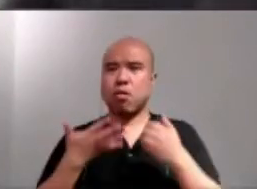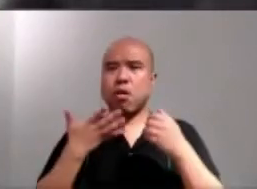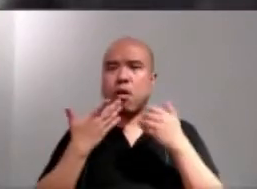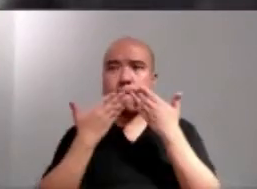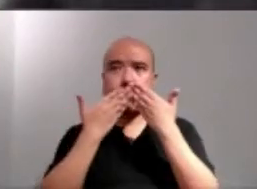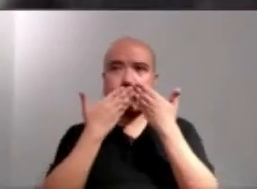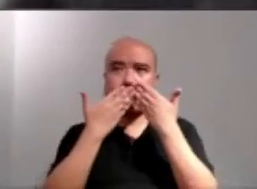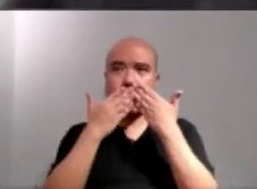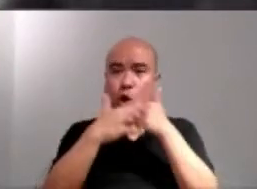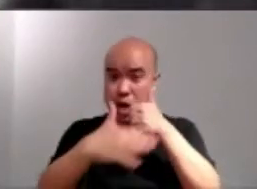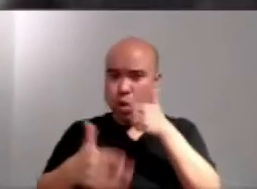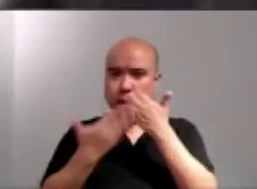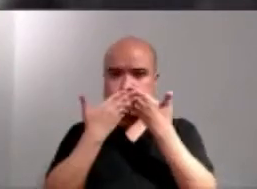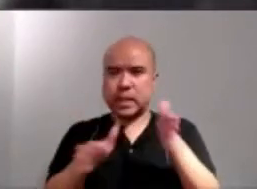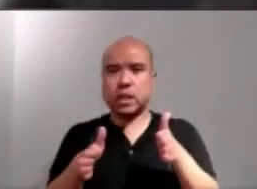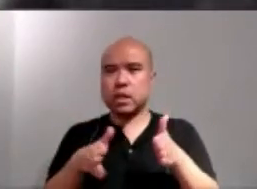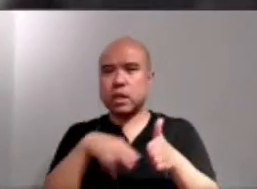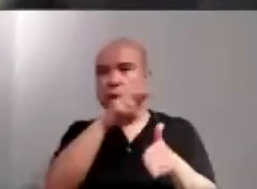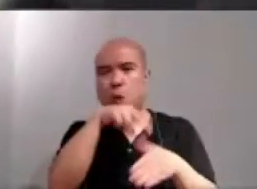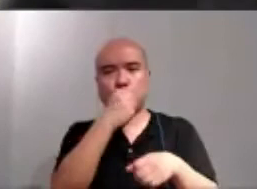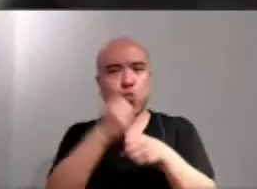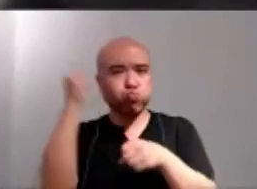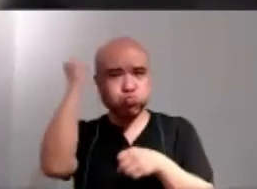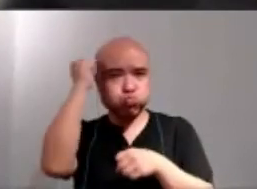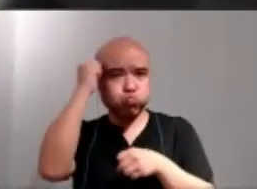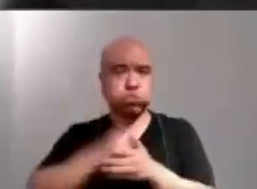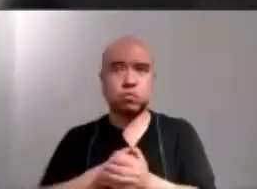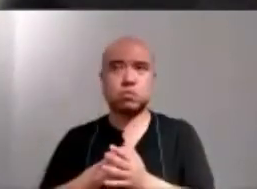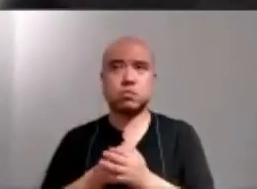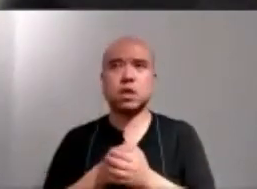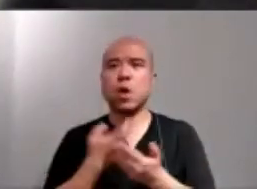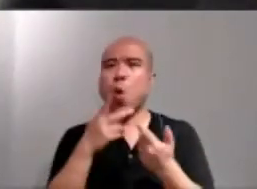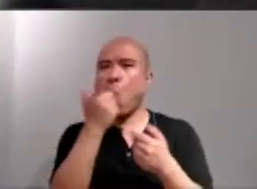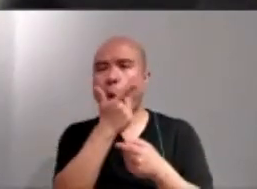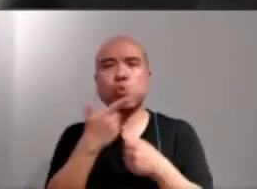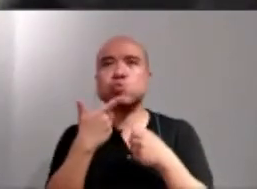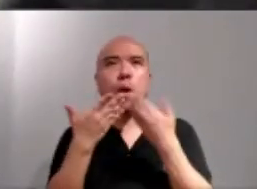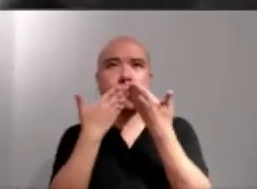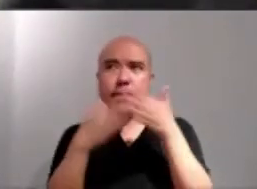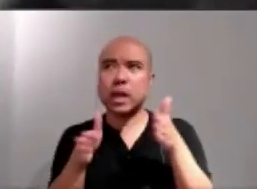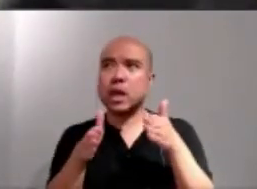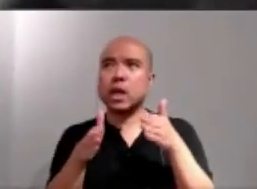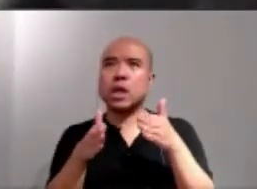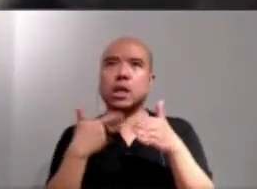who graduated from graduate school. So we believe that social innovation